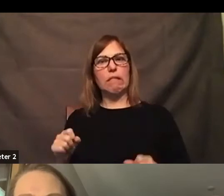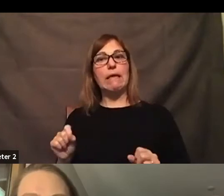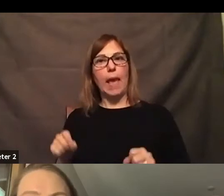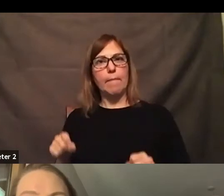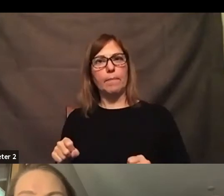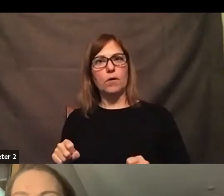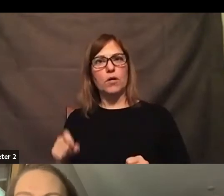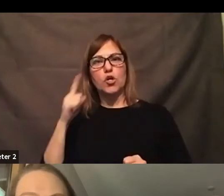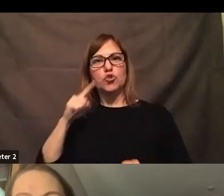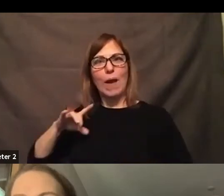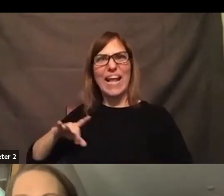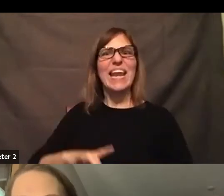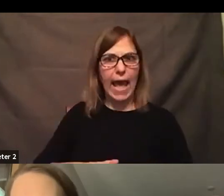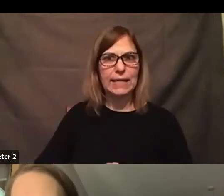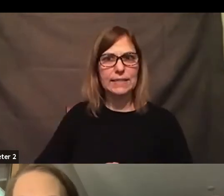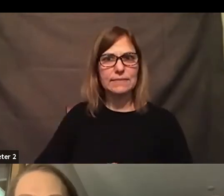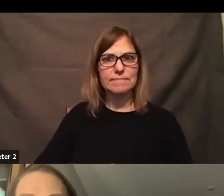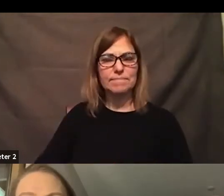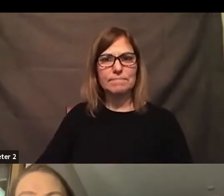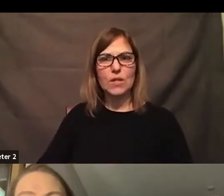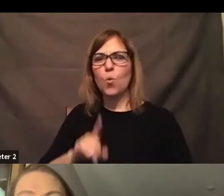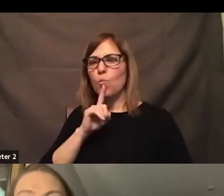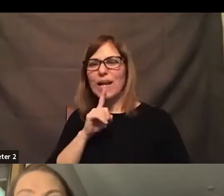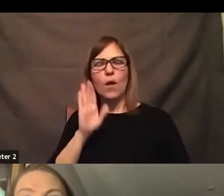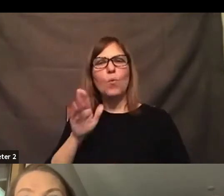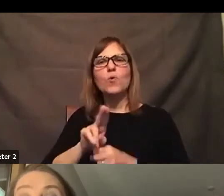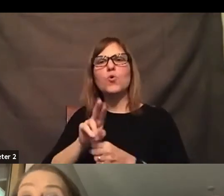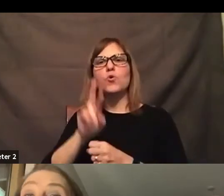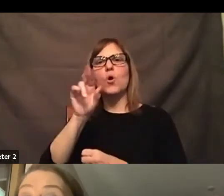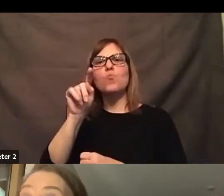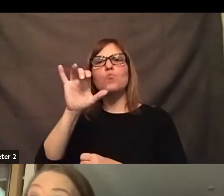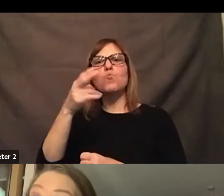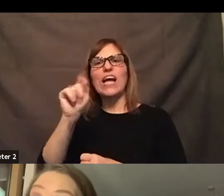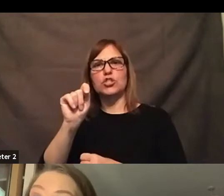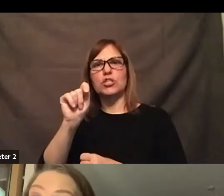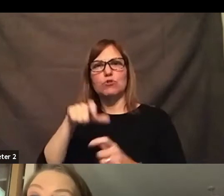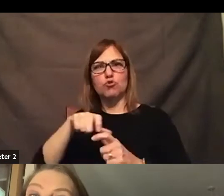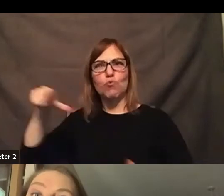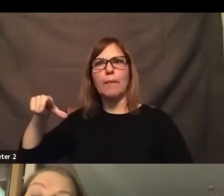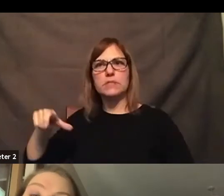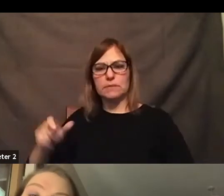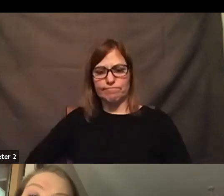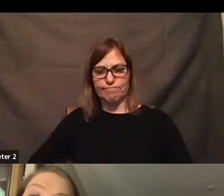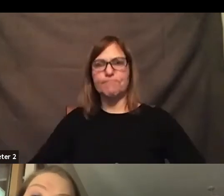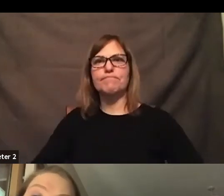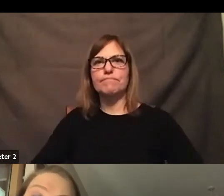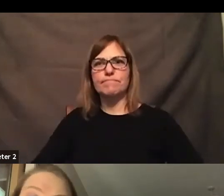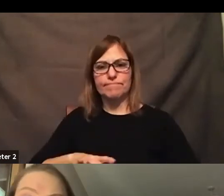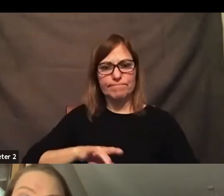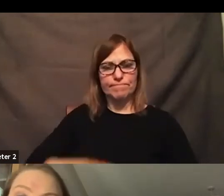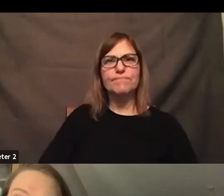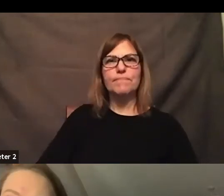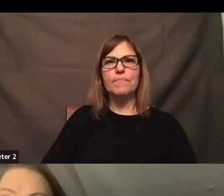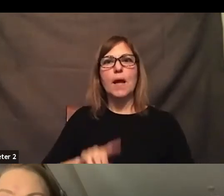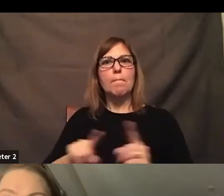into those. They'll usually ratchet straps or something similar to that. Or there are automatic systems, but they only work for a